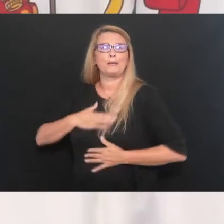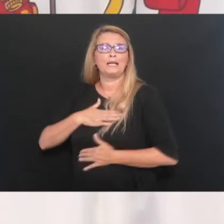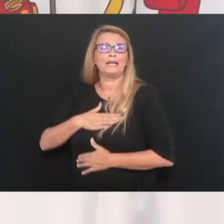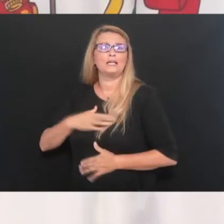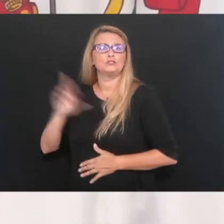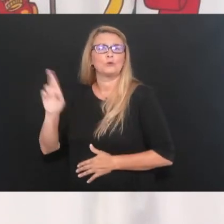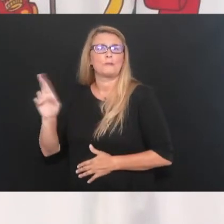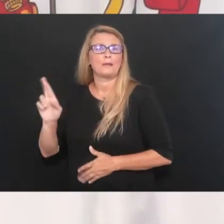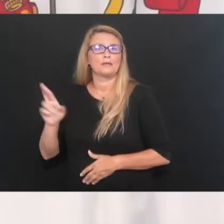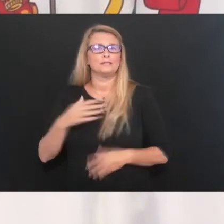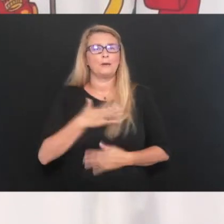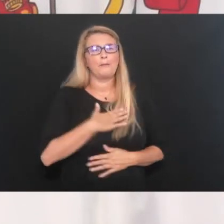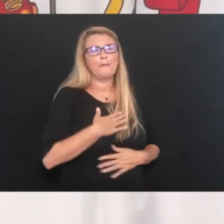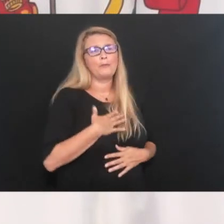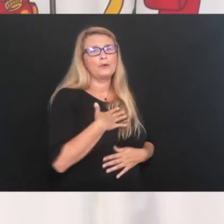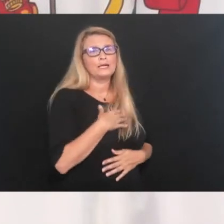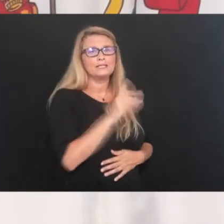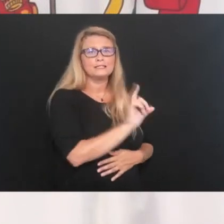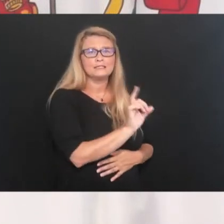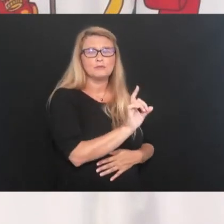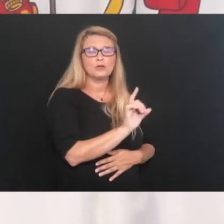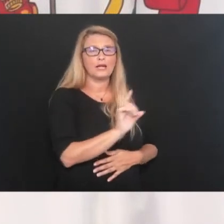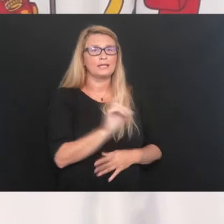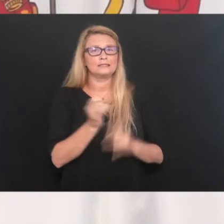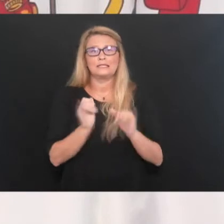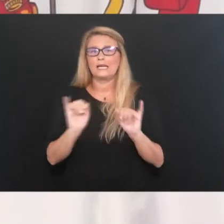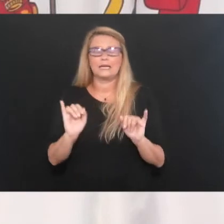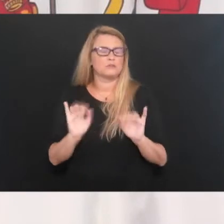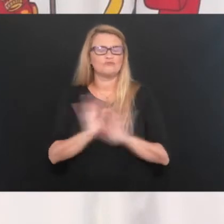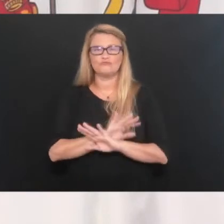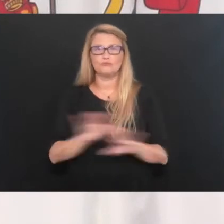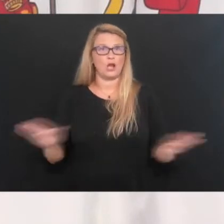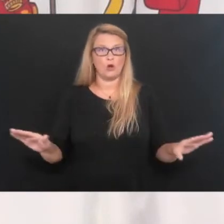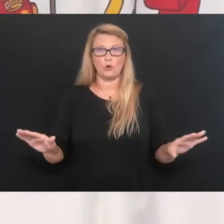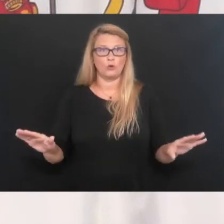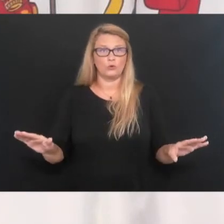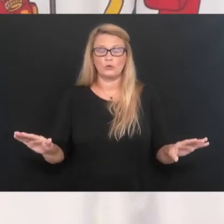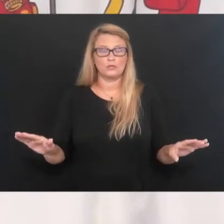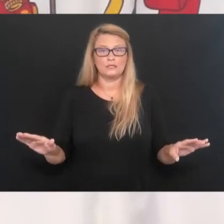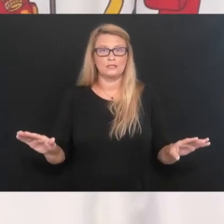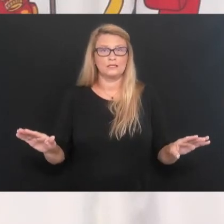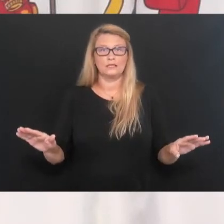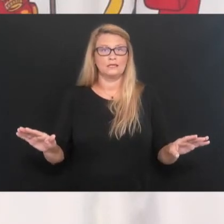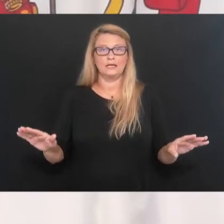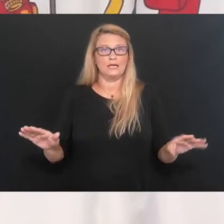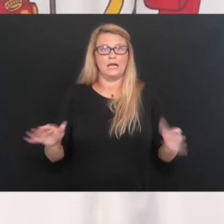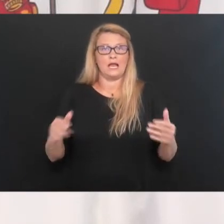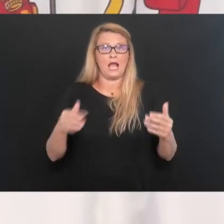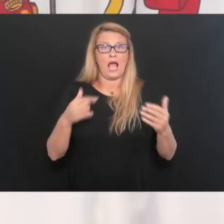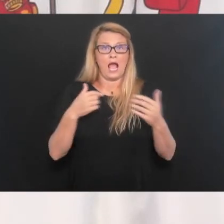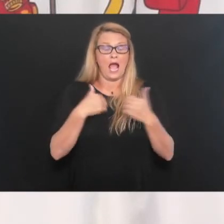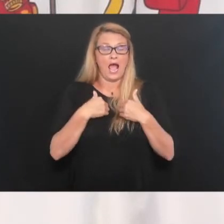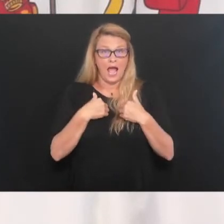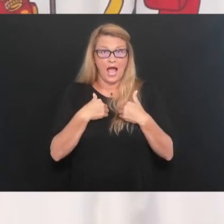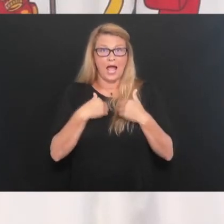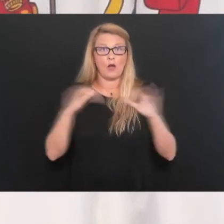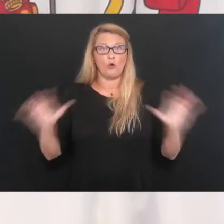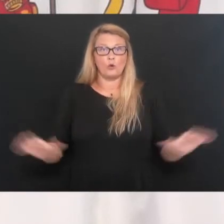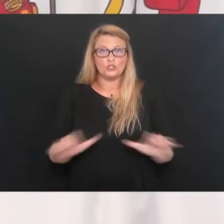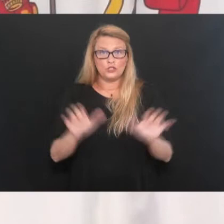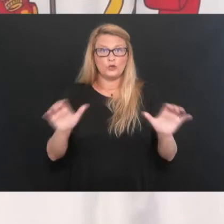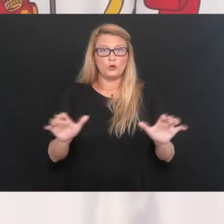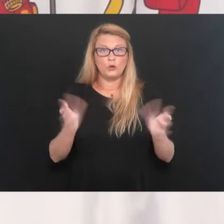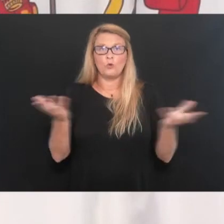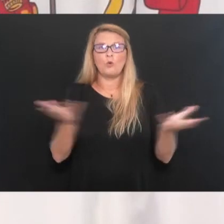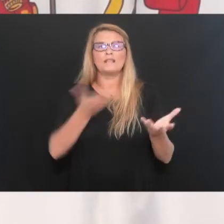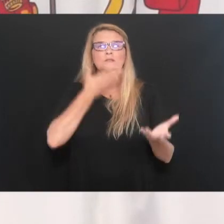the Democrats. I'm not here to please the independents. I'm not, David. I'm just not. And I'm going to do what is very best